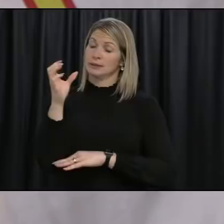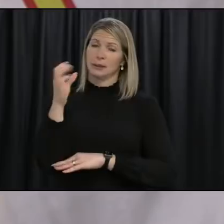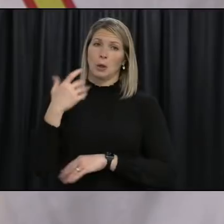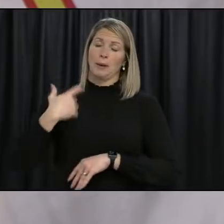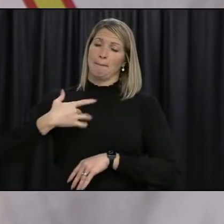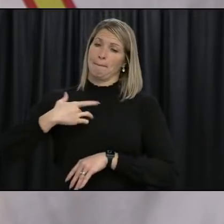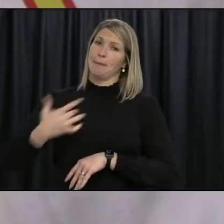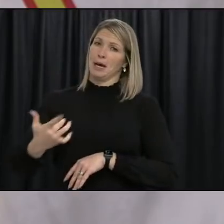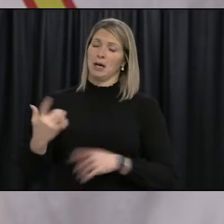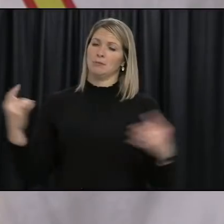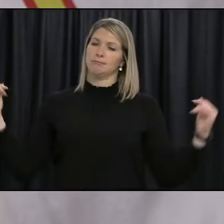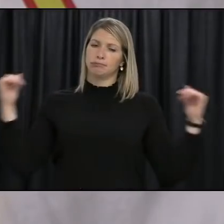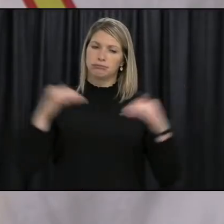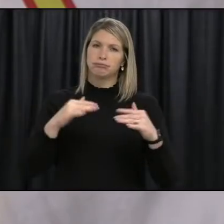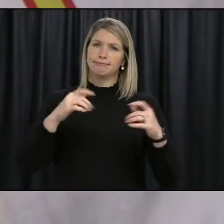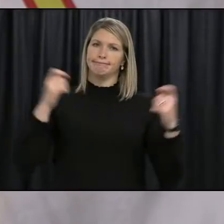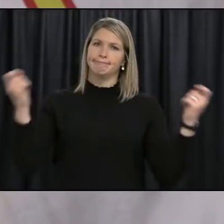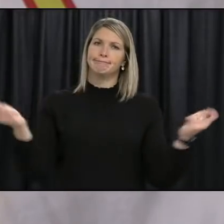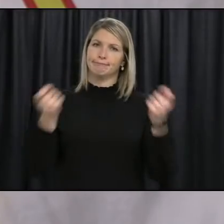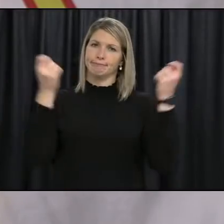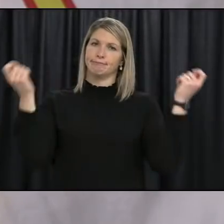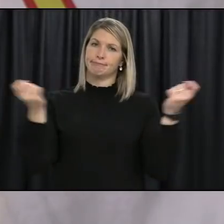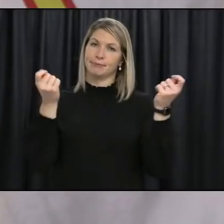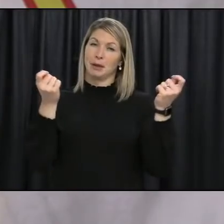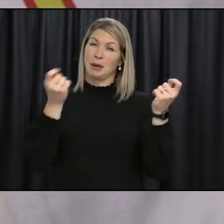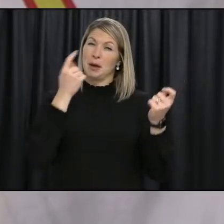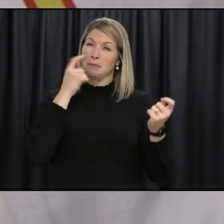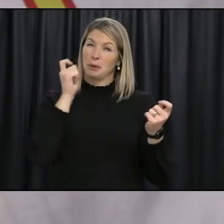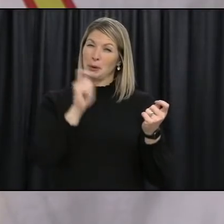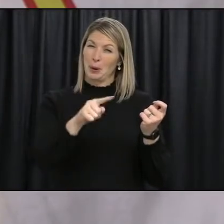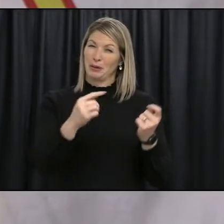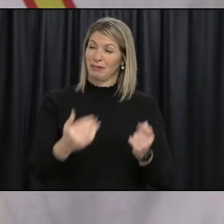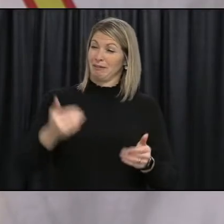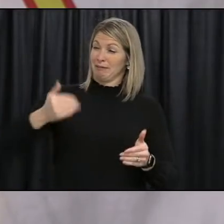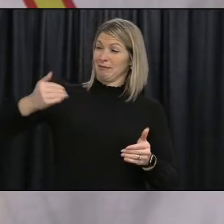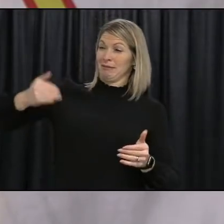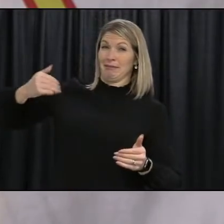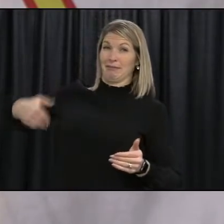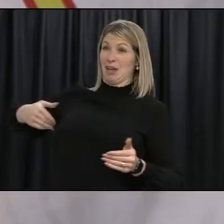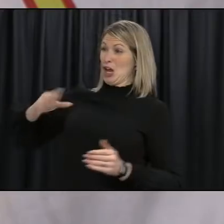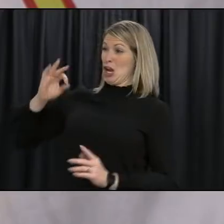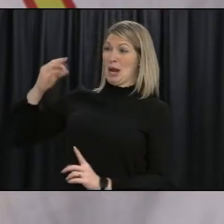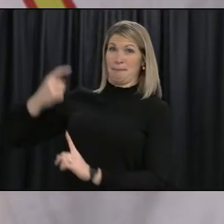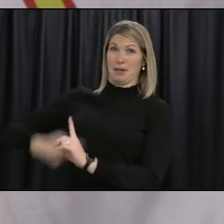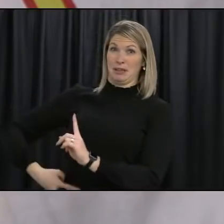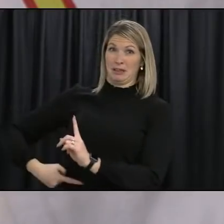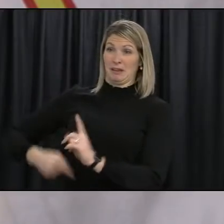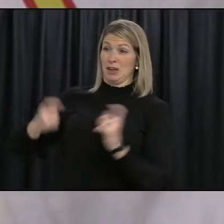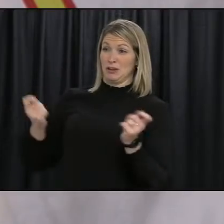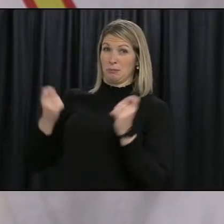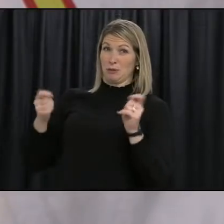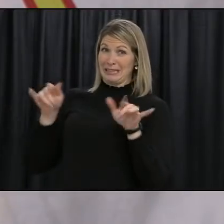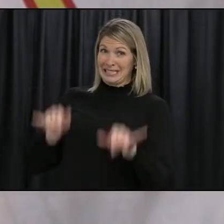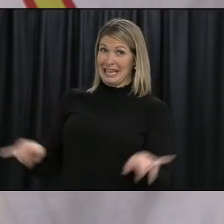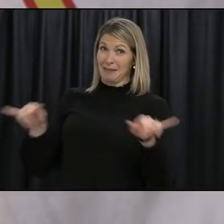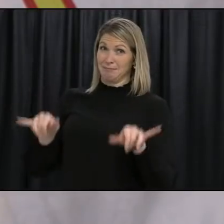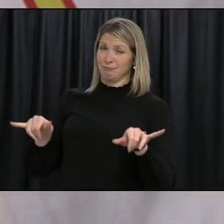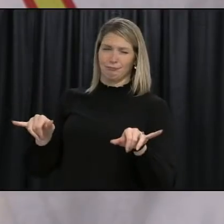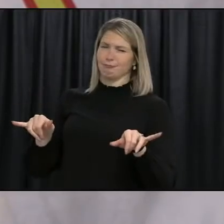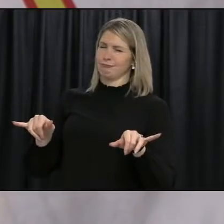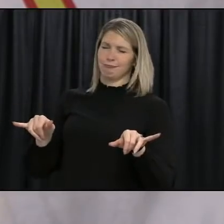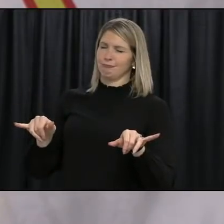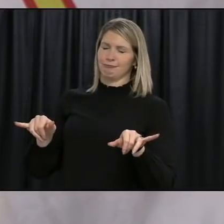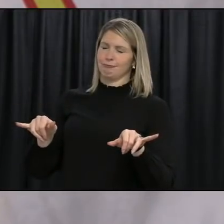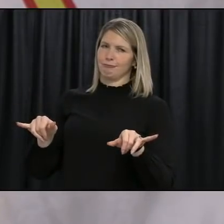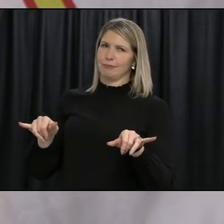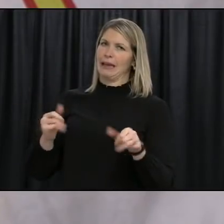celebration. However, like every other occasion celebrated in the last 9 months of this pandemic, this year is different. In